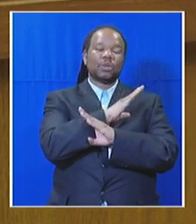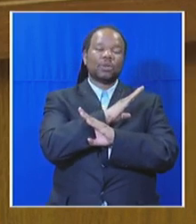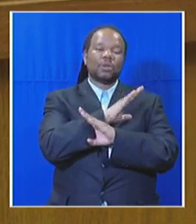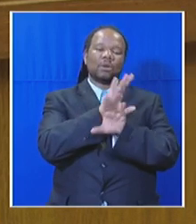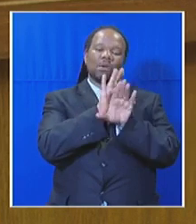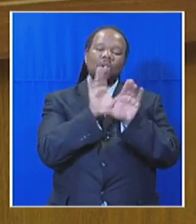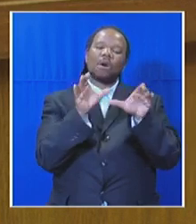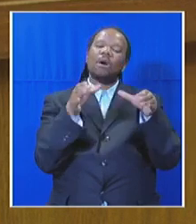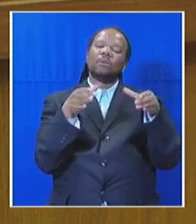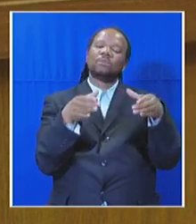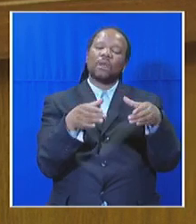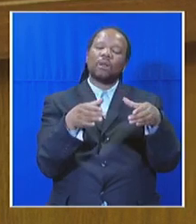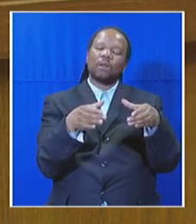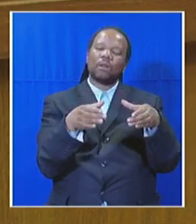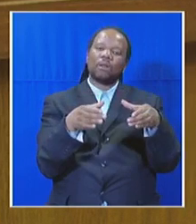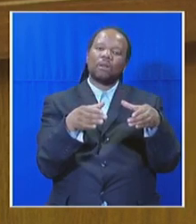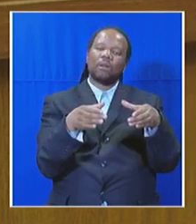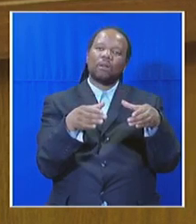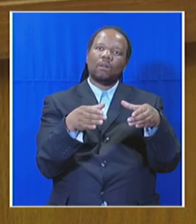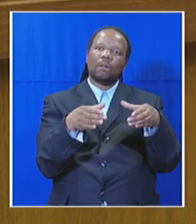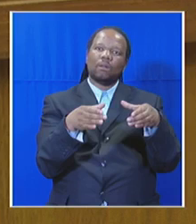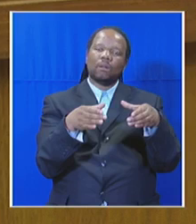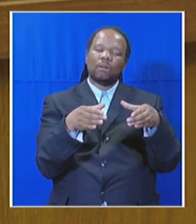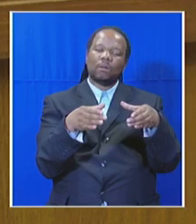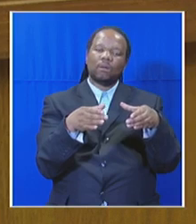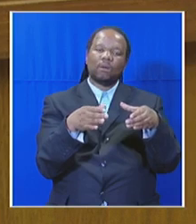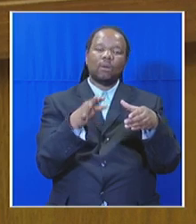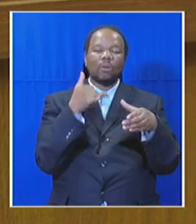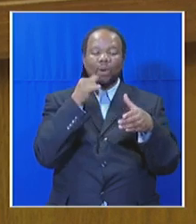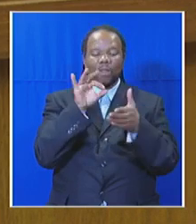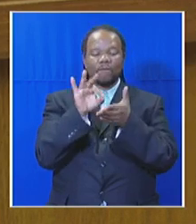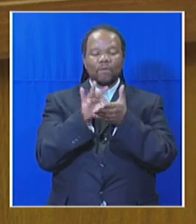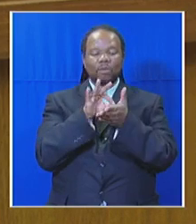voted on the matter of Libya,